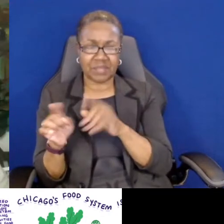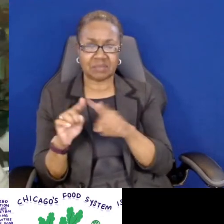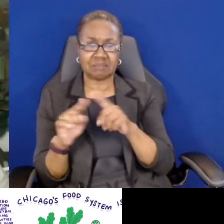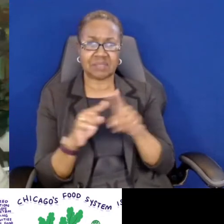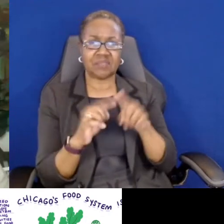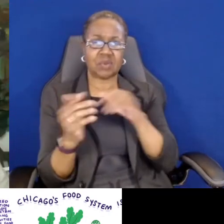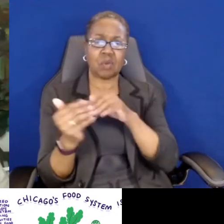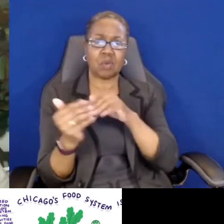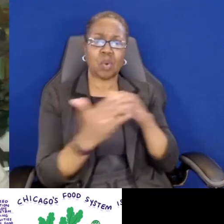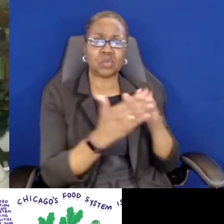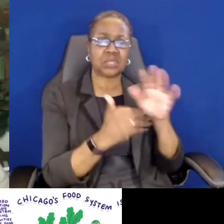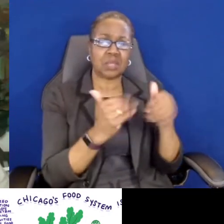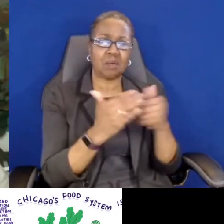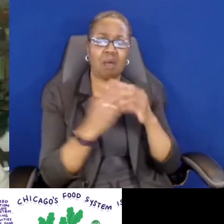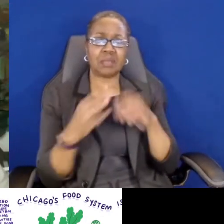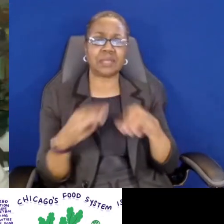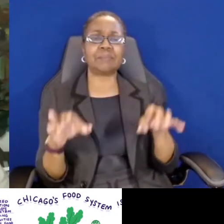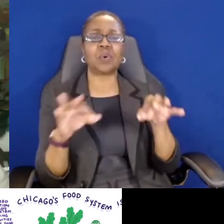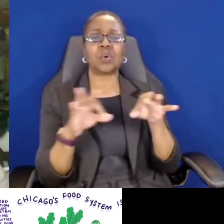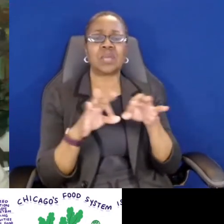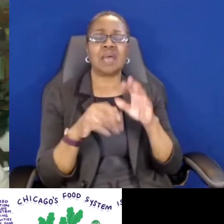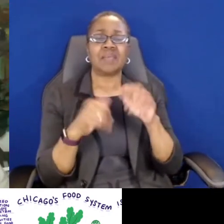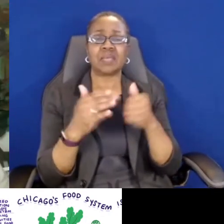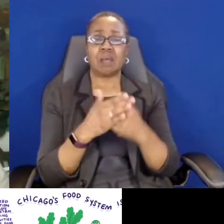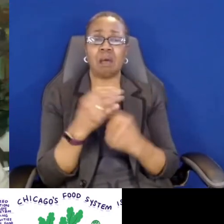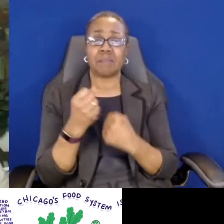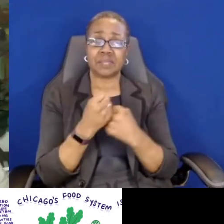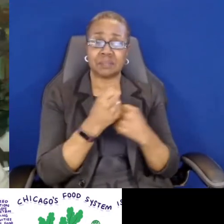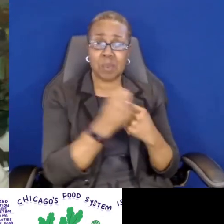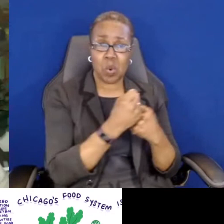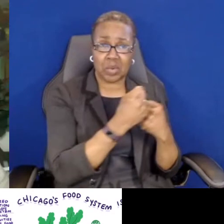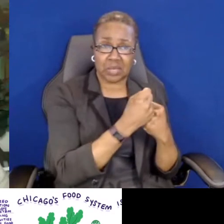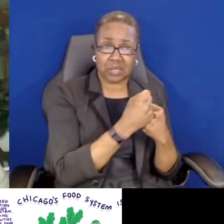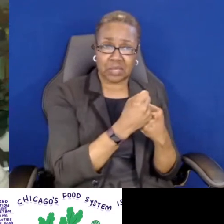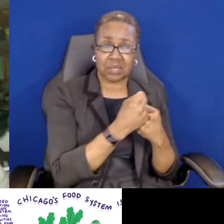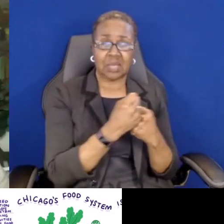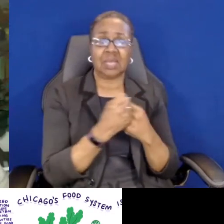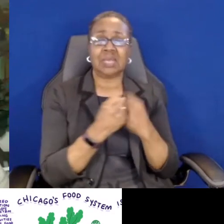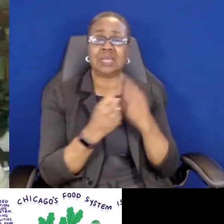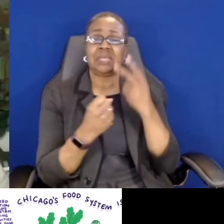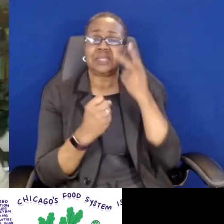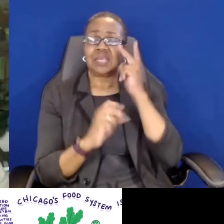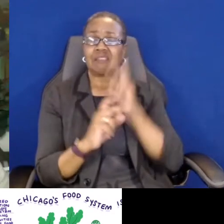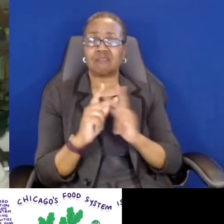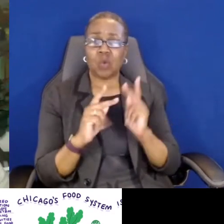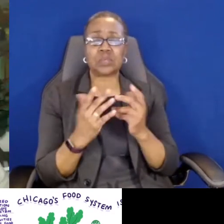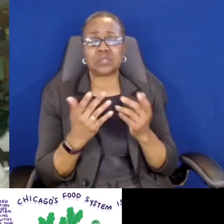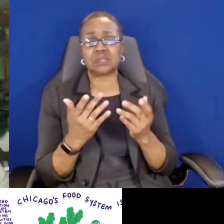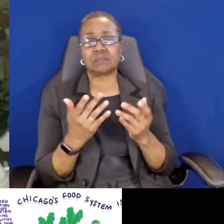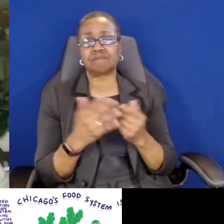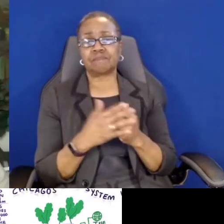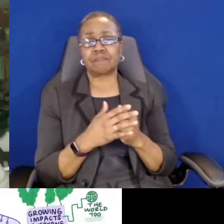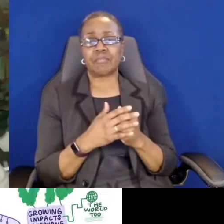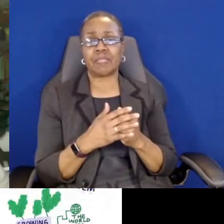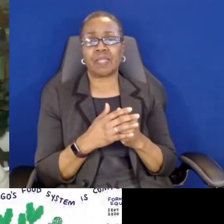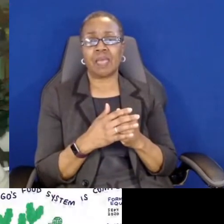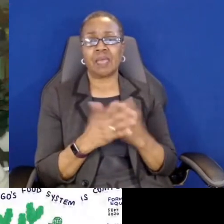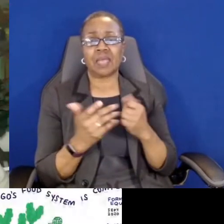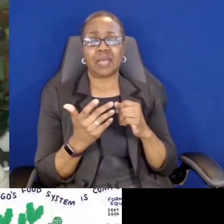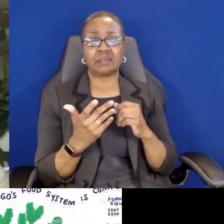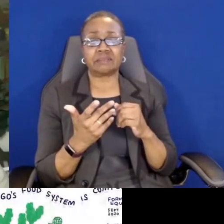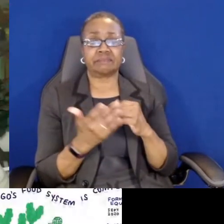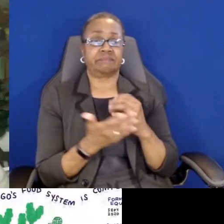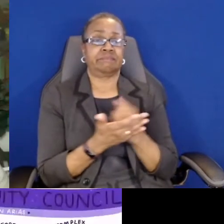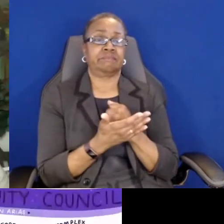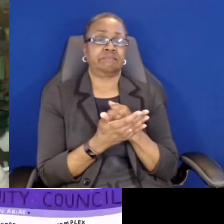all important, and they can all be supported. And just seeing folks kind of squat up,